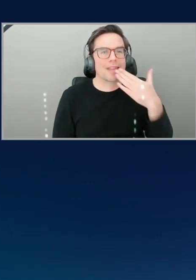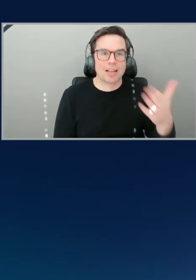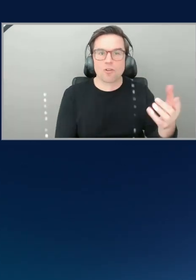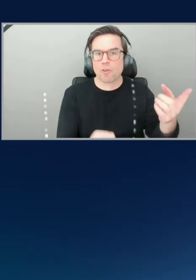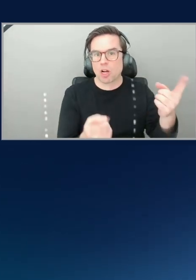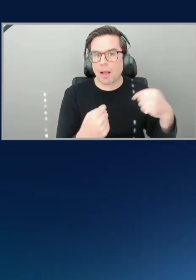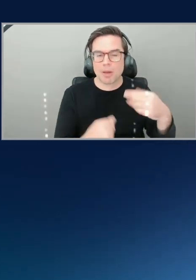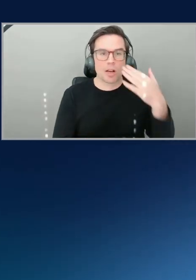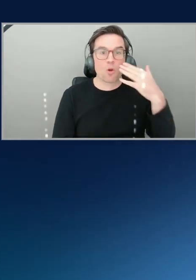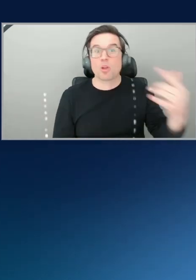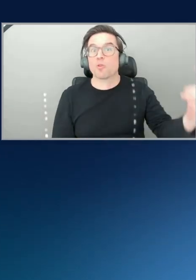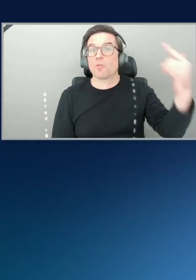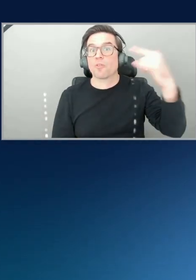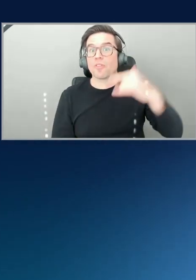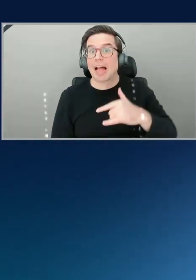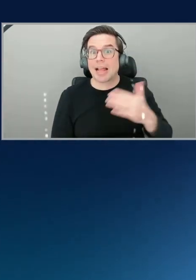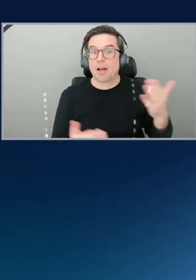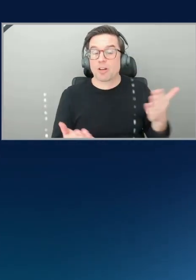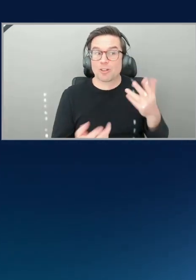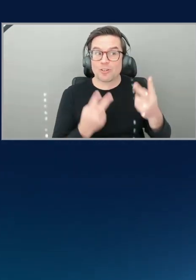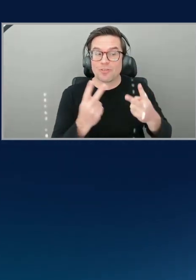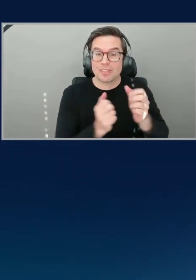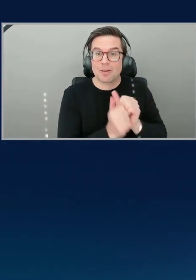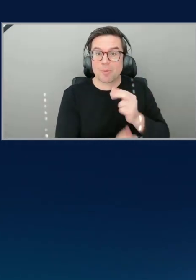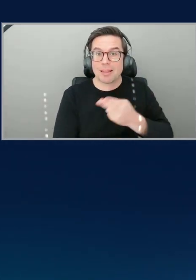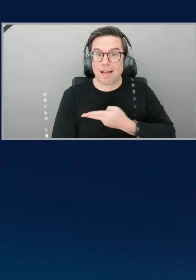here appreciates that. I appreciate you